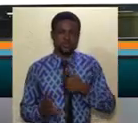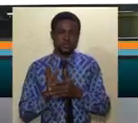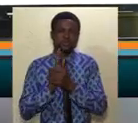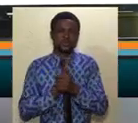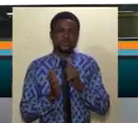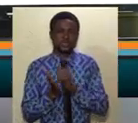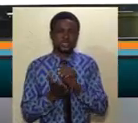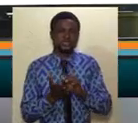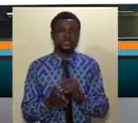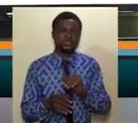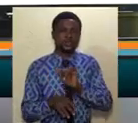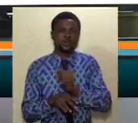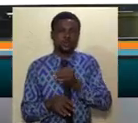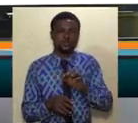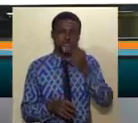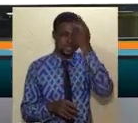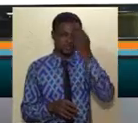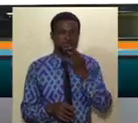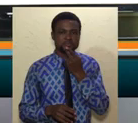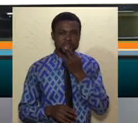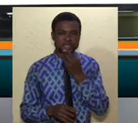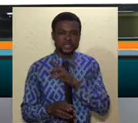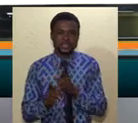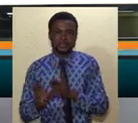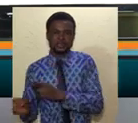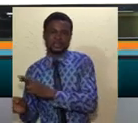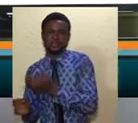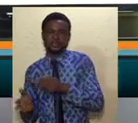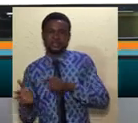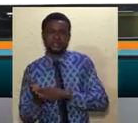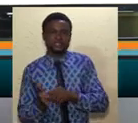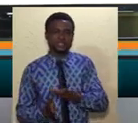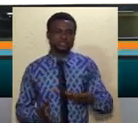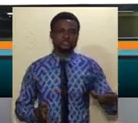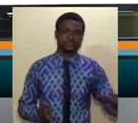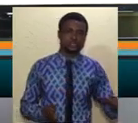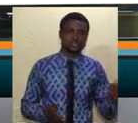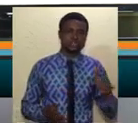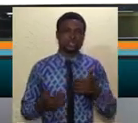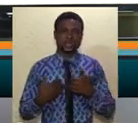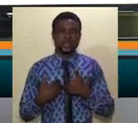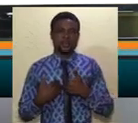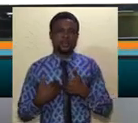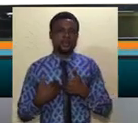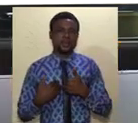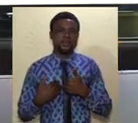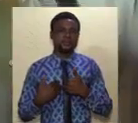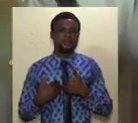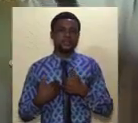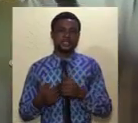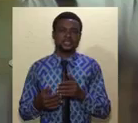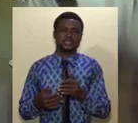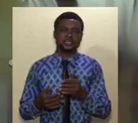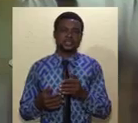that's really the primary role of the parent. And of course, enforce the rights of these children, ensure that they have access to